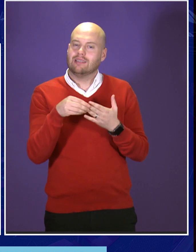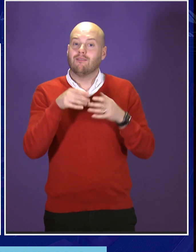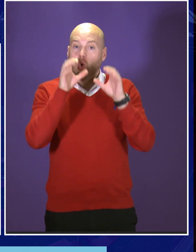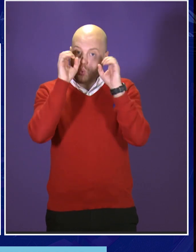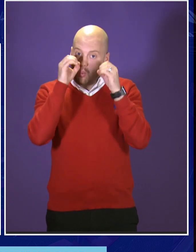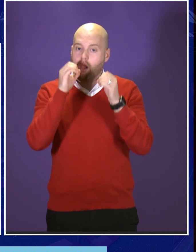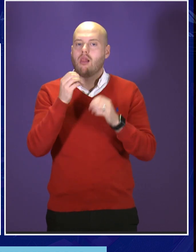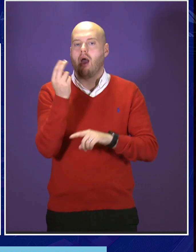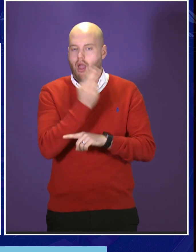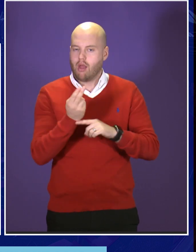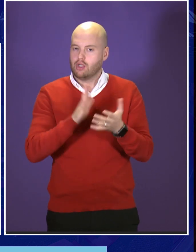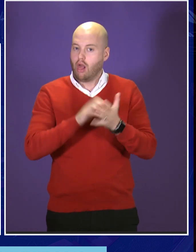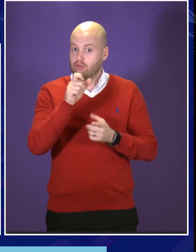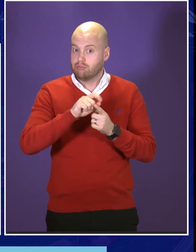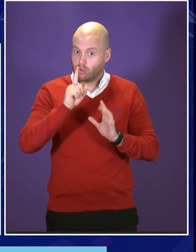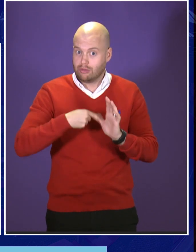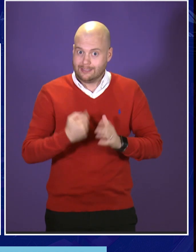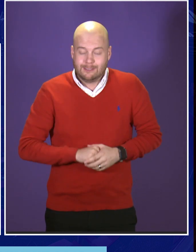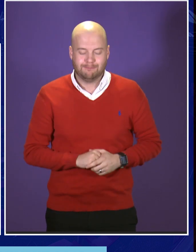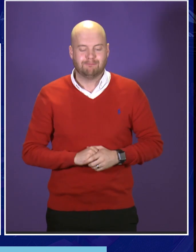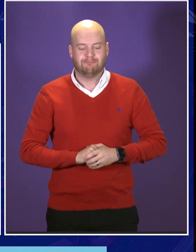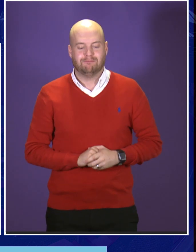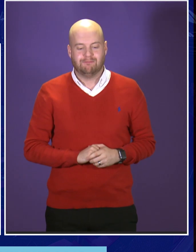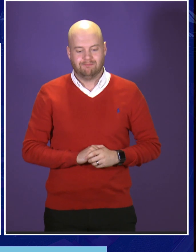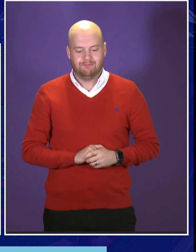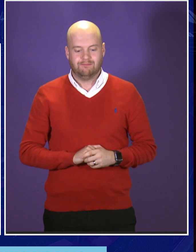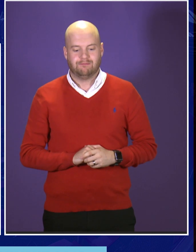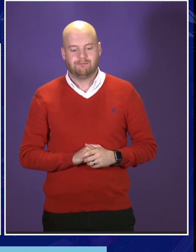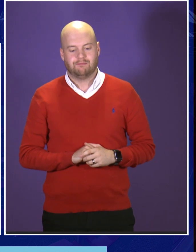Cultural Institute. Sohair. Thank you.